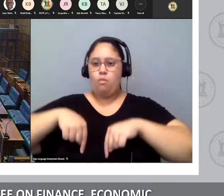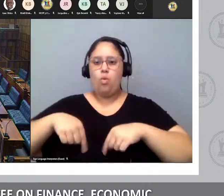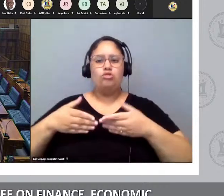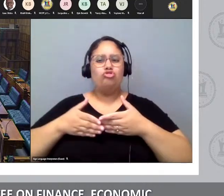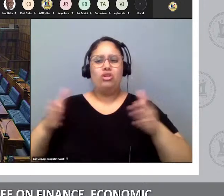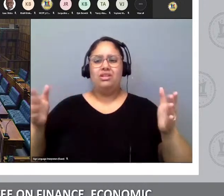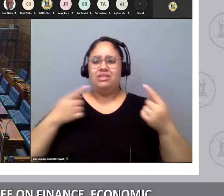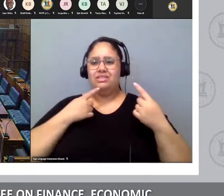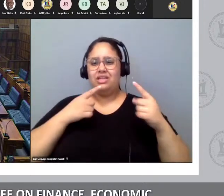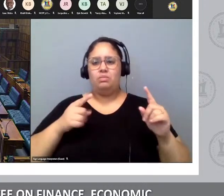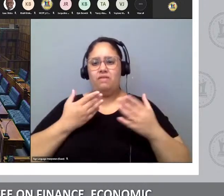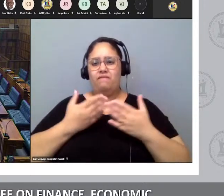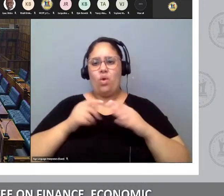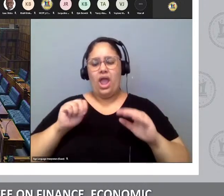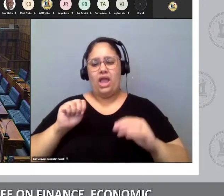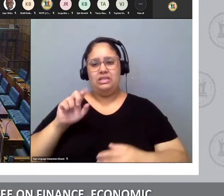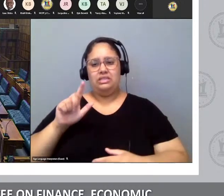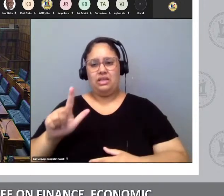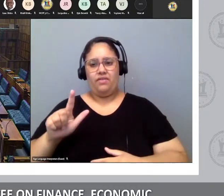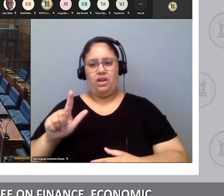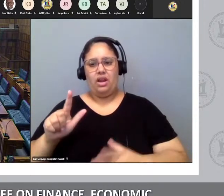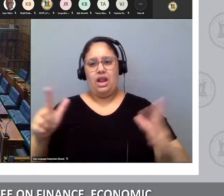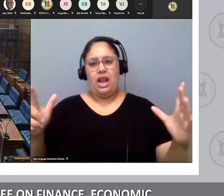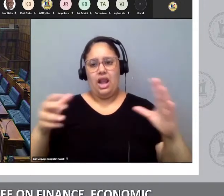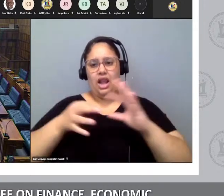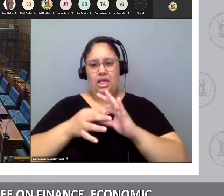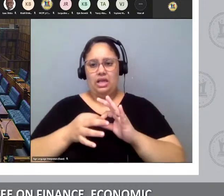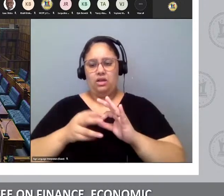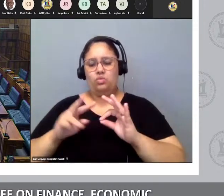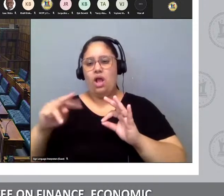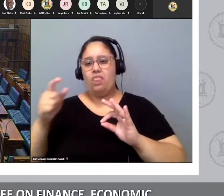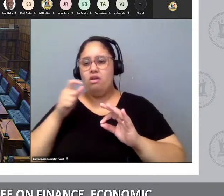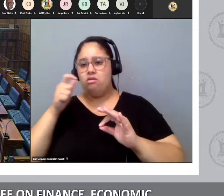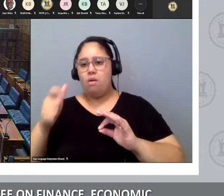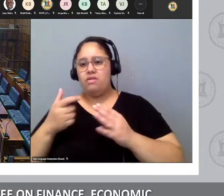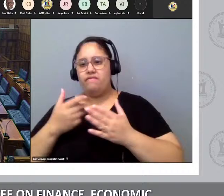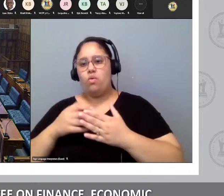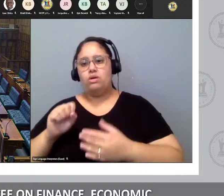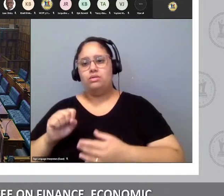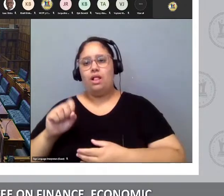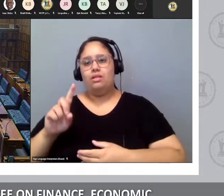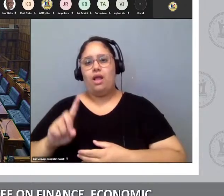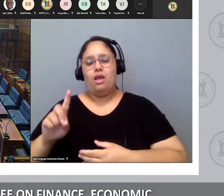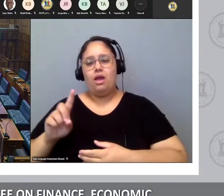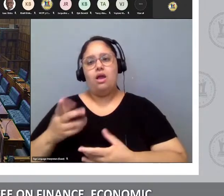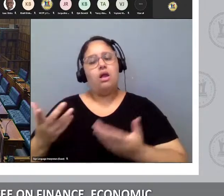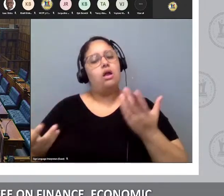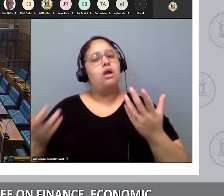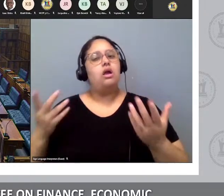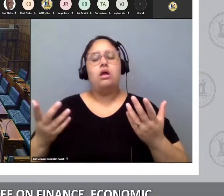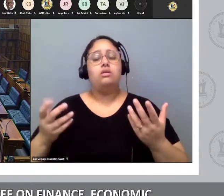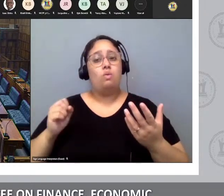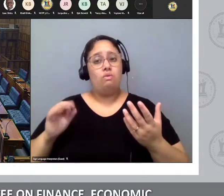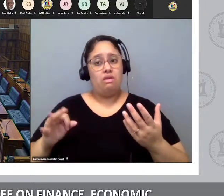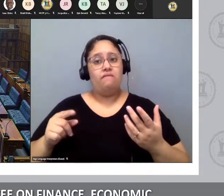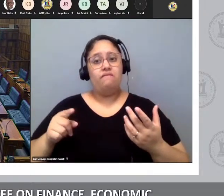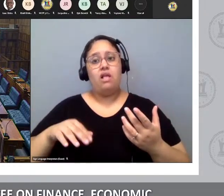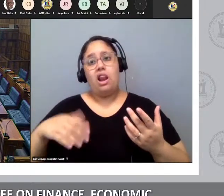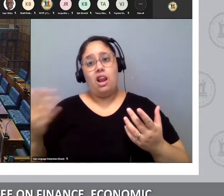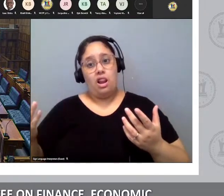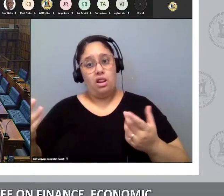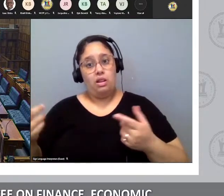statement for the N7 and then linking to the latter comment for Sana so just to if if it is that it's the